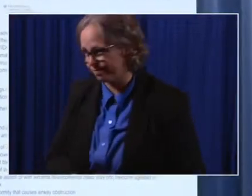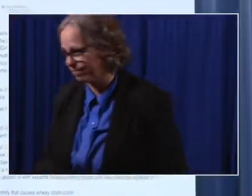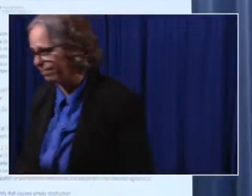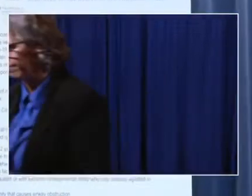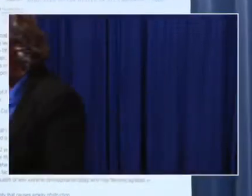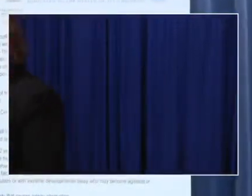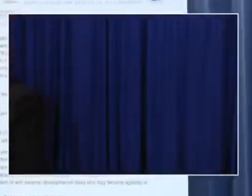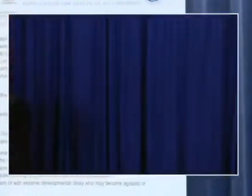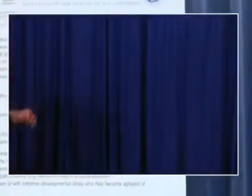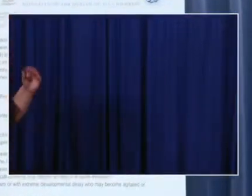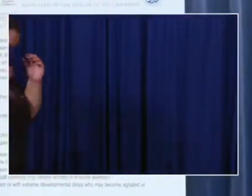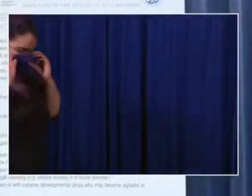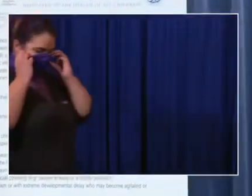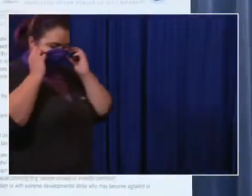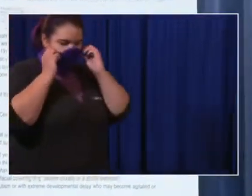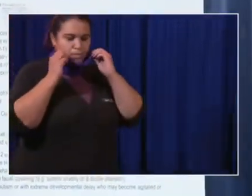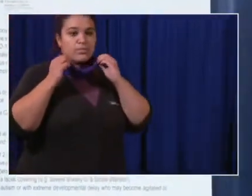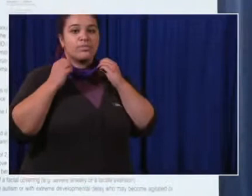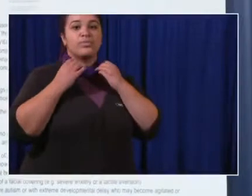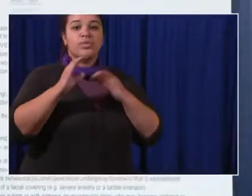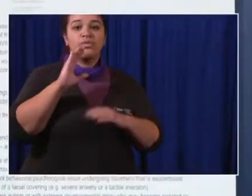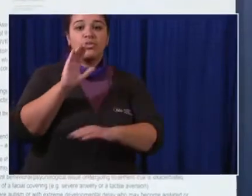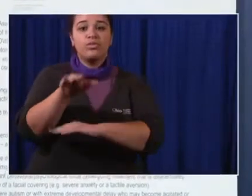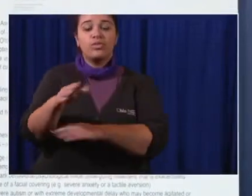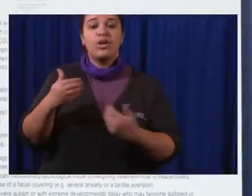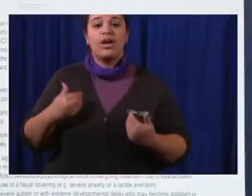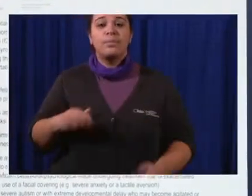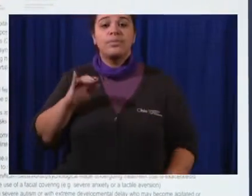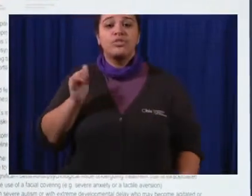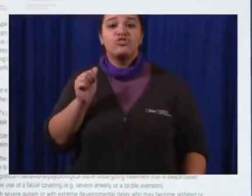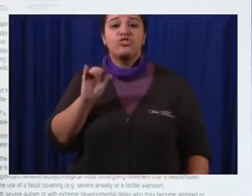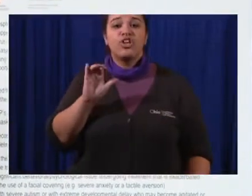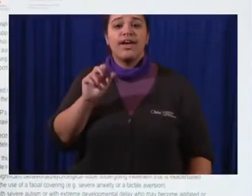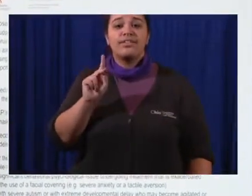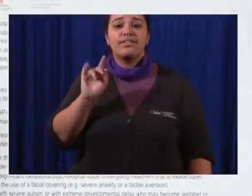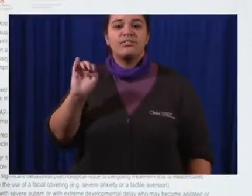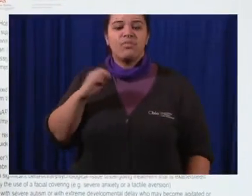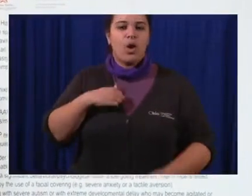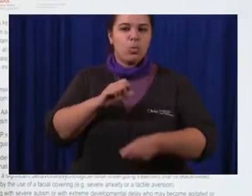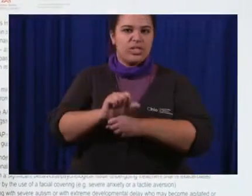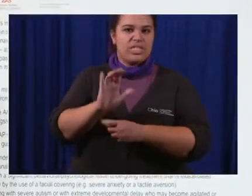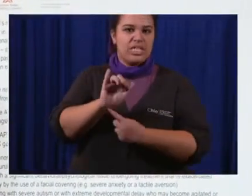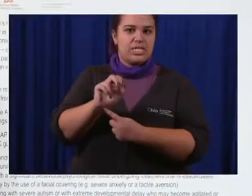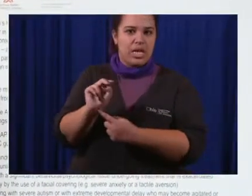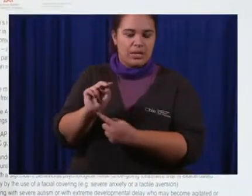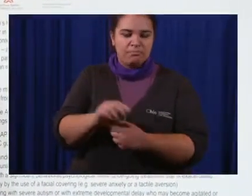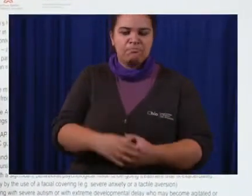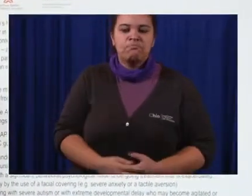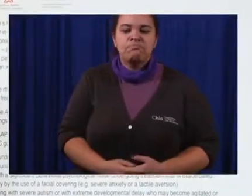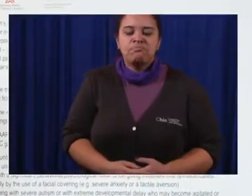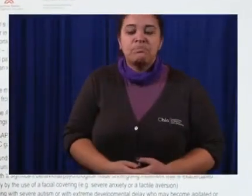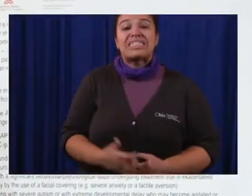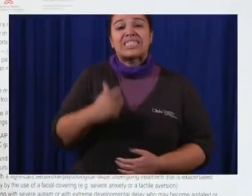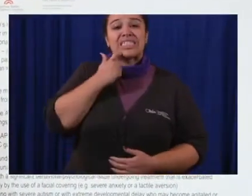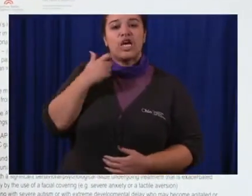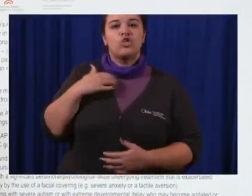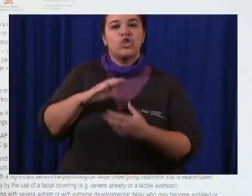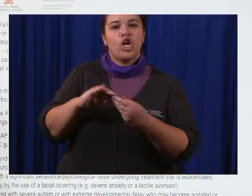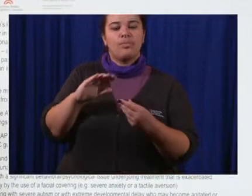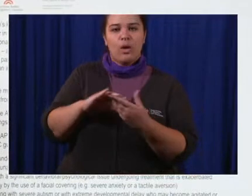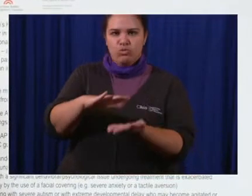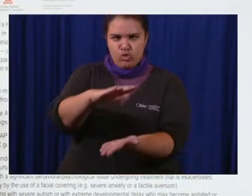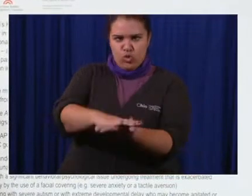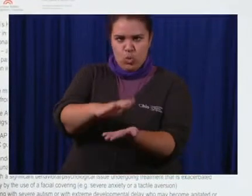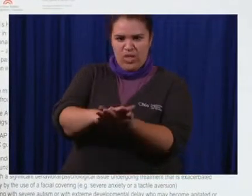Good afternoon. This is Jackie Borchert from the Cincinnati Enquirer. Governor, earlier you mentioned certainty in relation to schools. Several